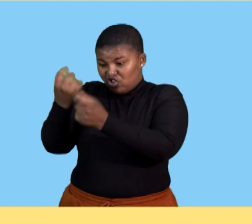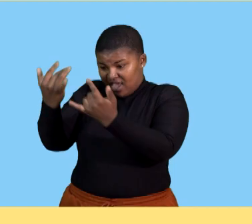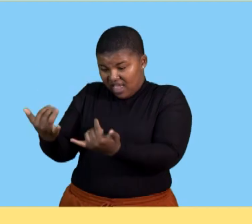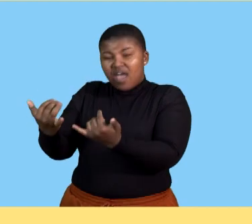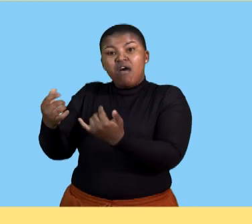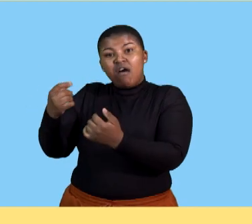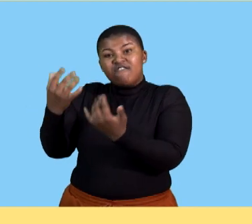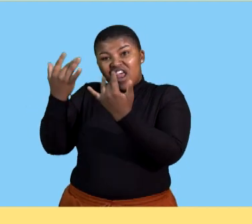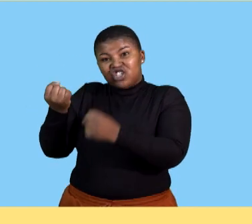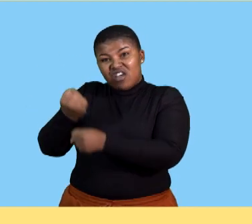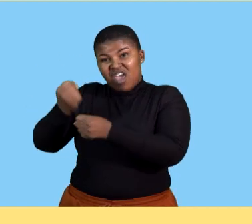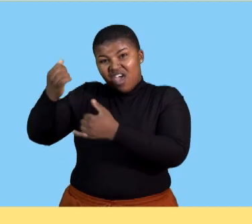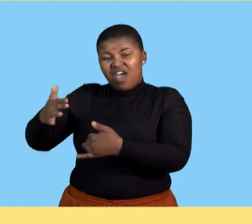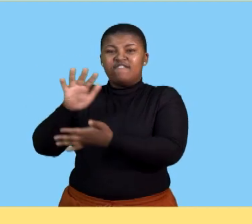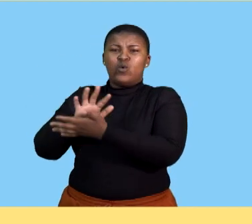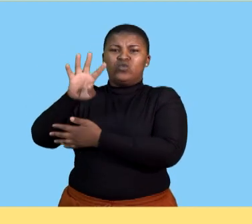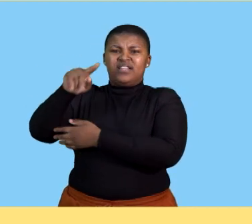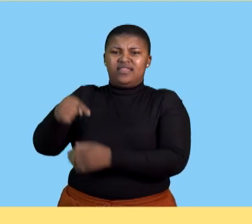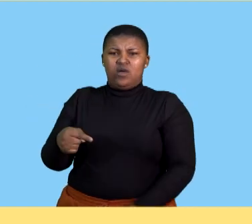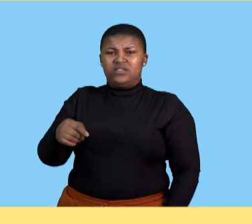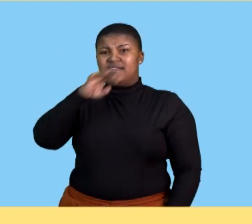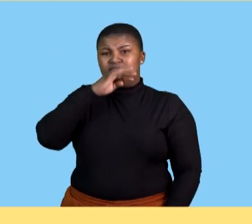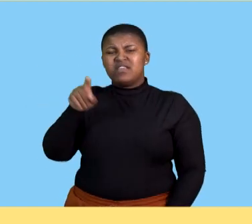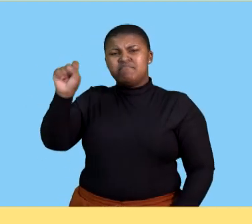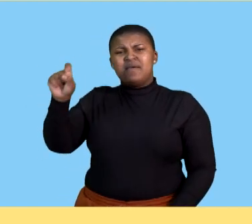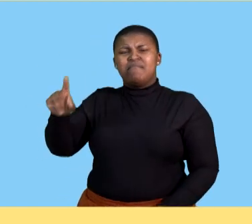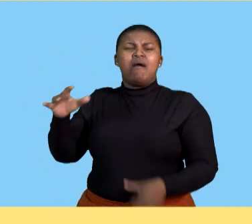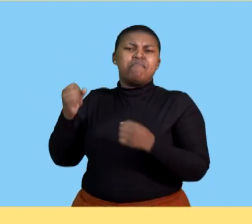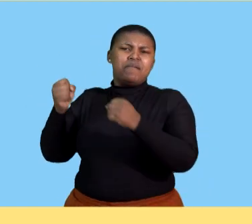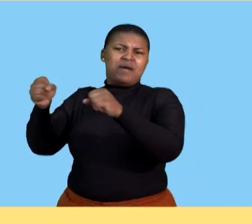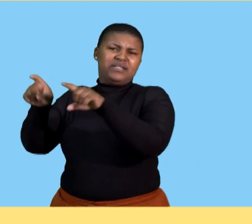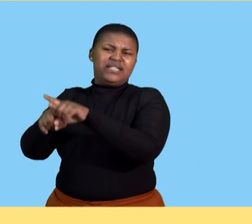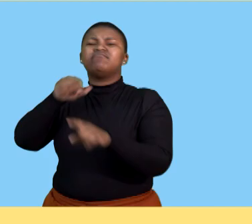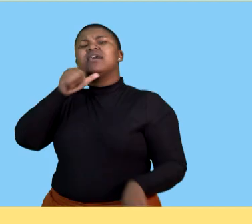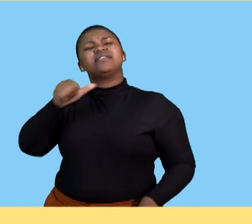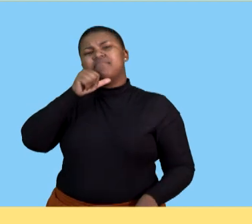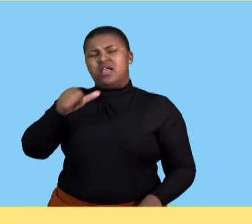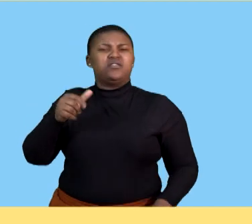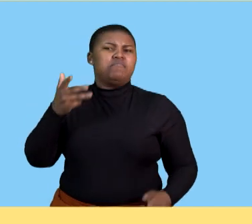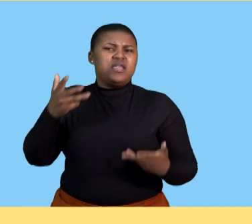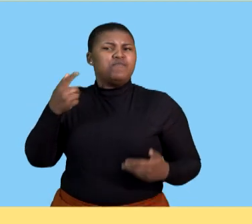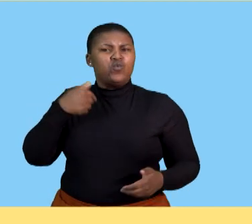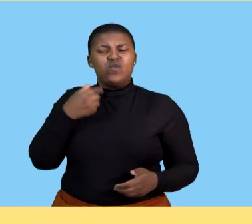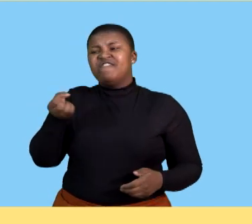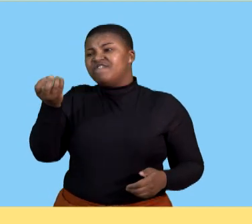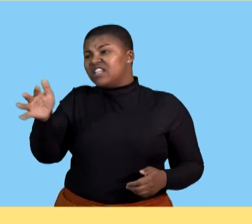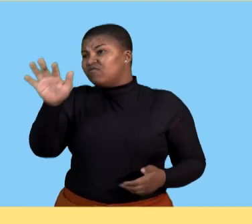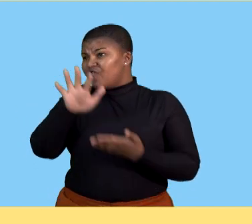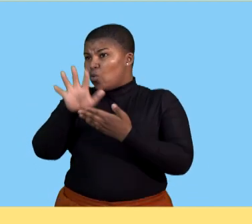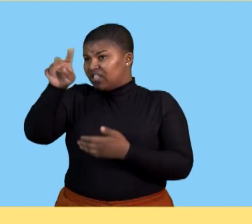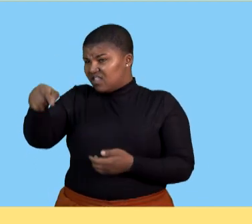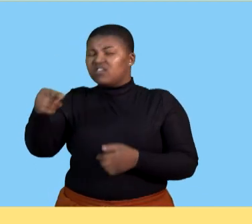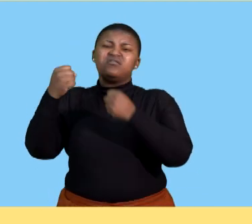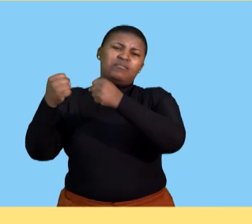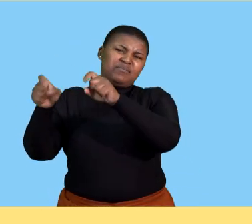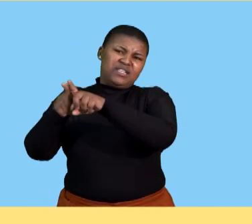was 14,000. And if the repayments will remain the same, even if we are given the 14,000, it will still be